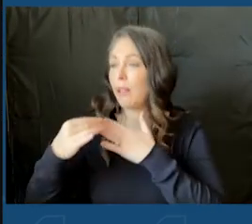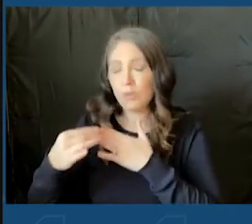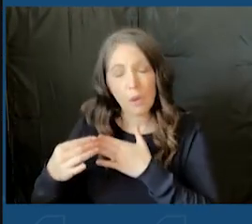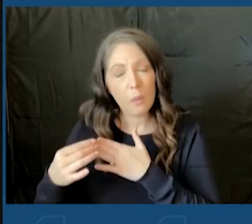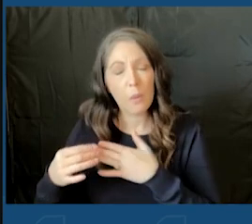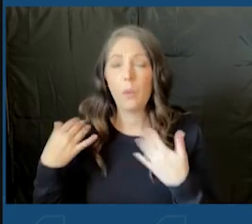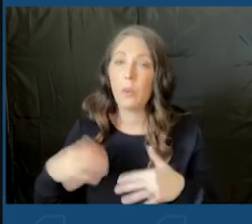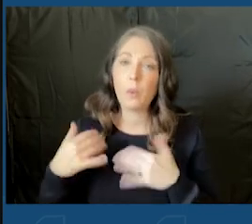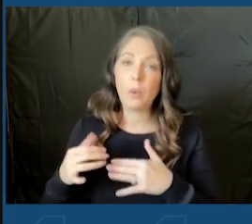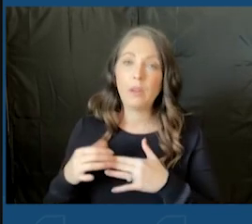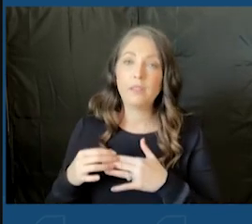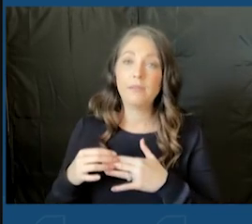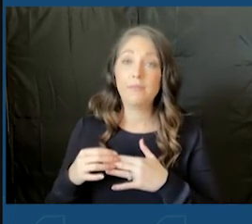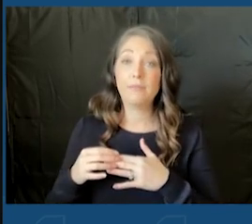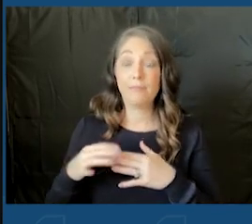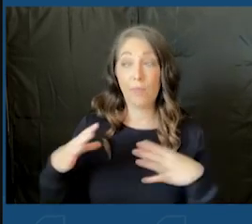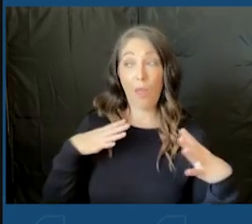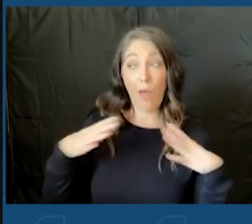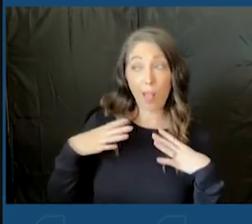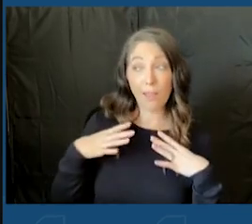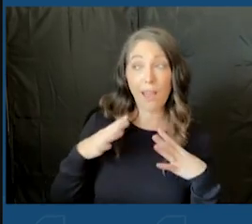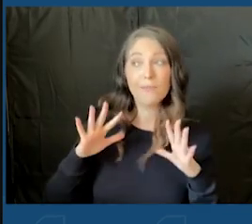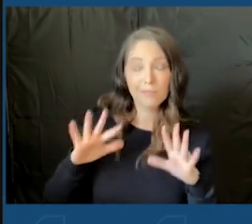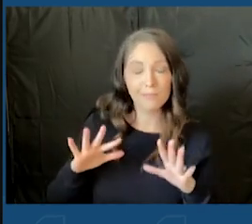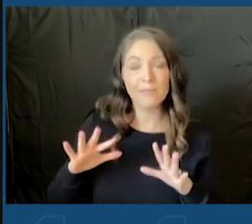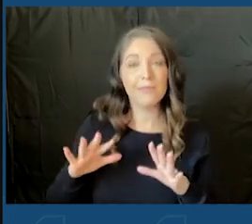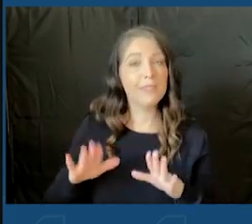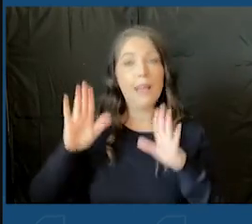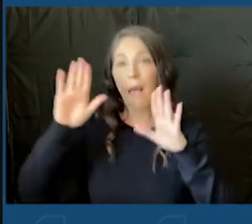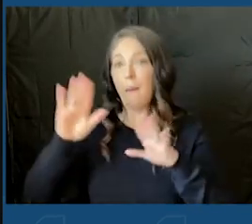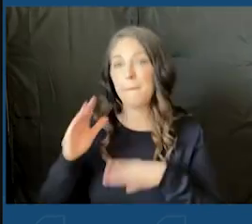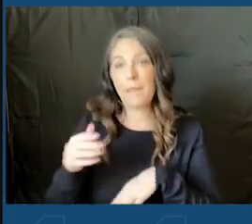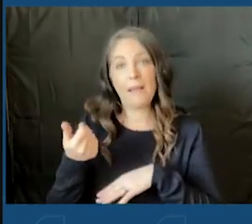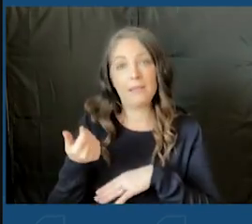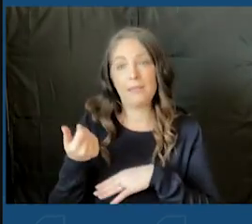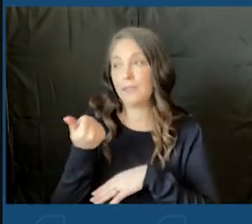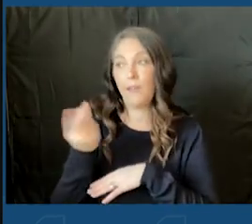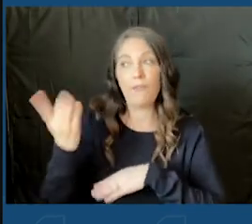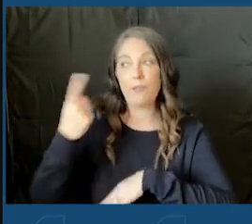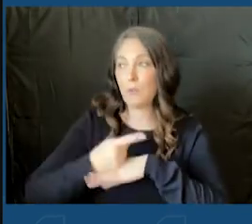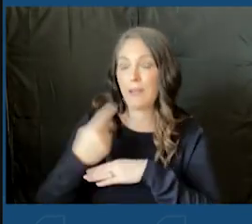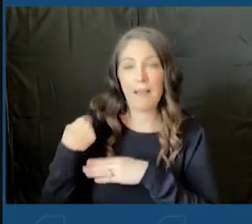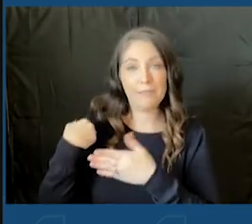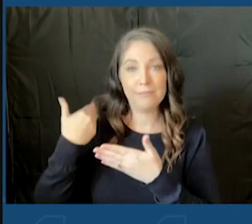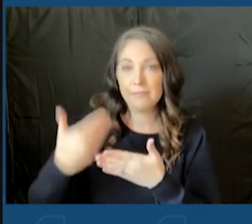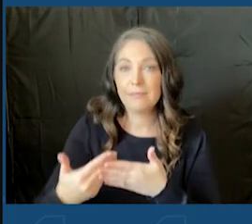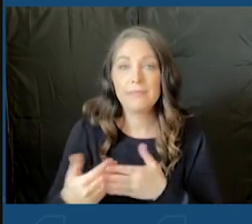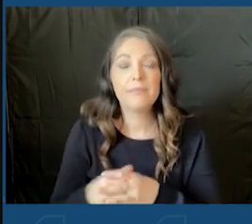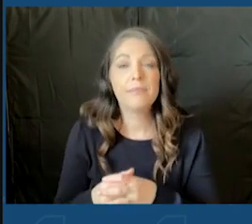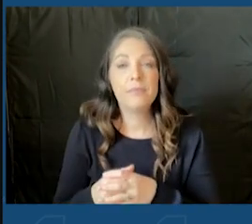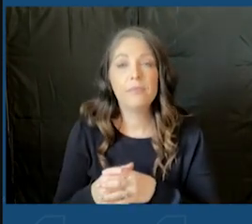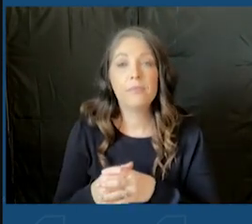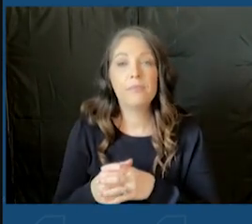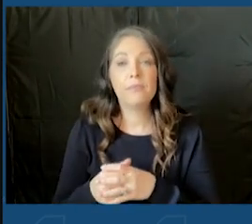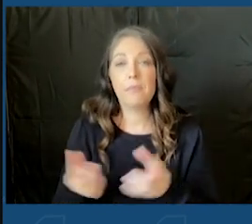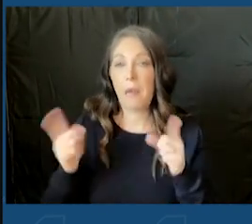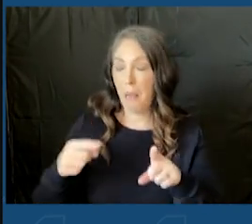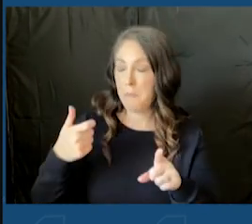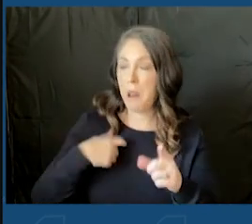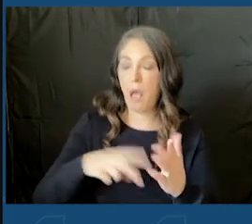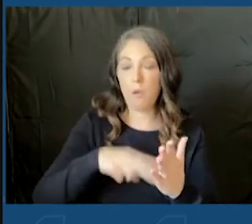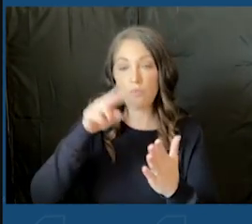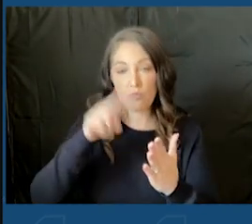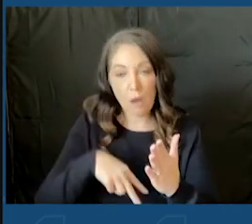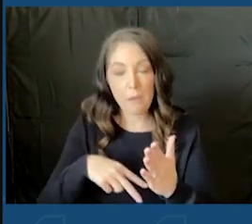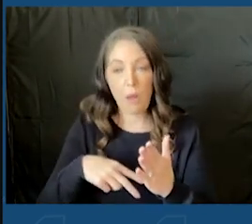the holiday, it has been an amazing last few days. When I read about the